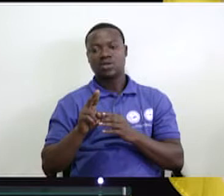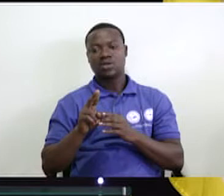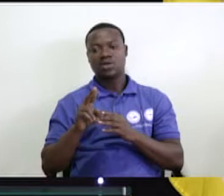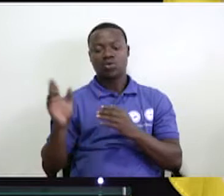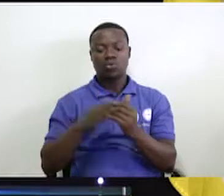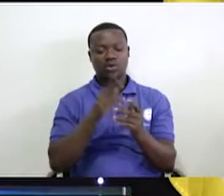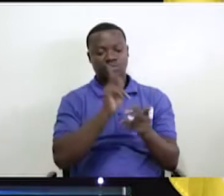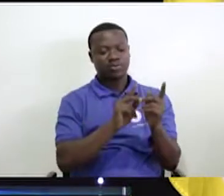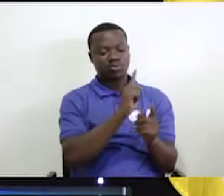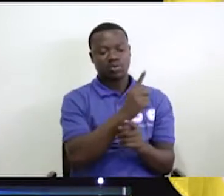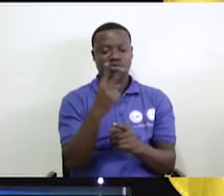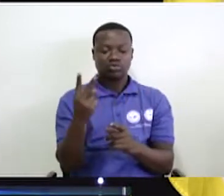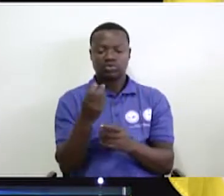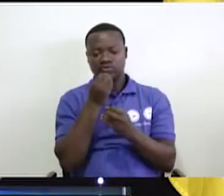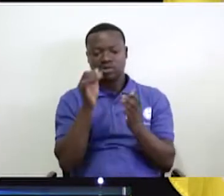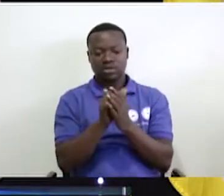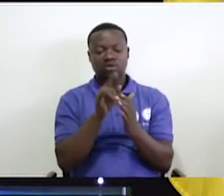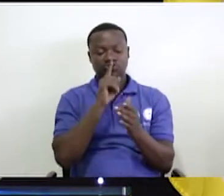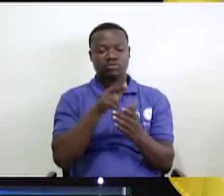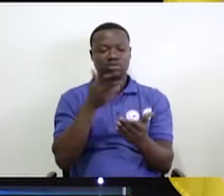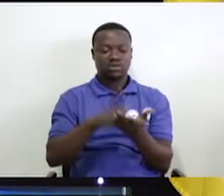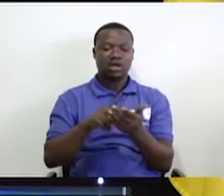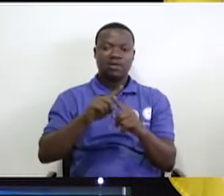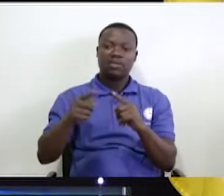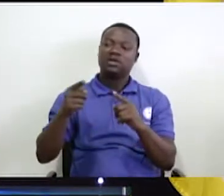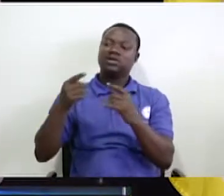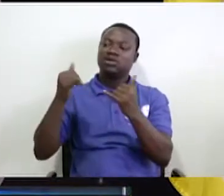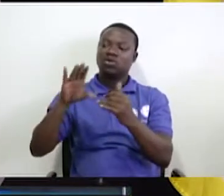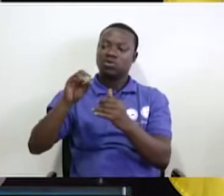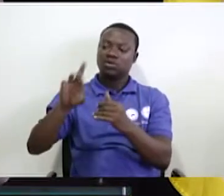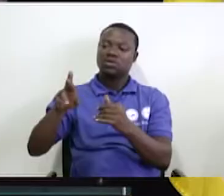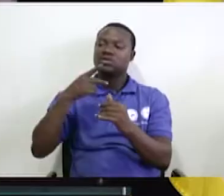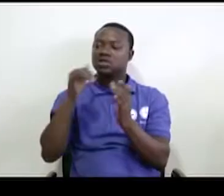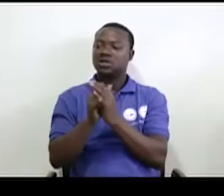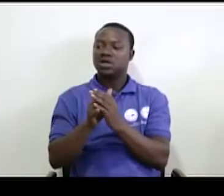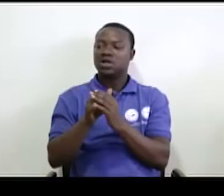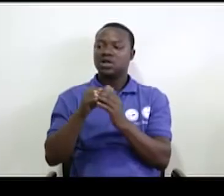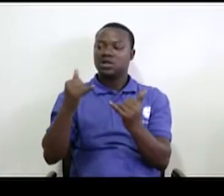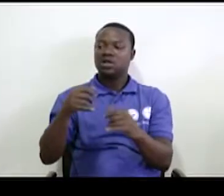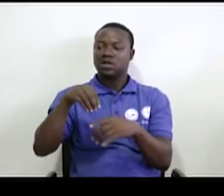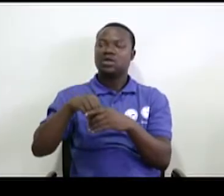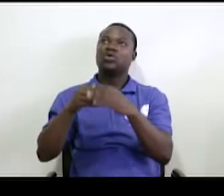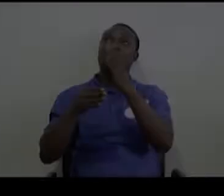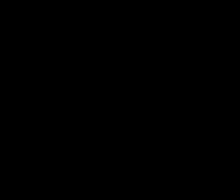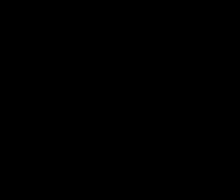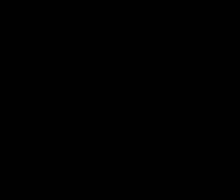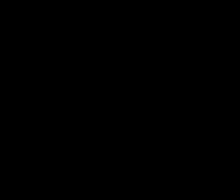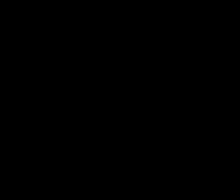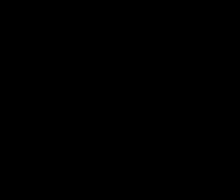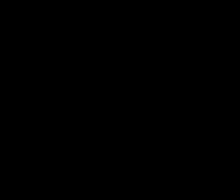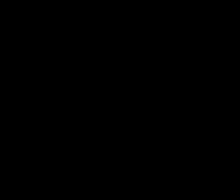Then Corinthians is saying that now it is God who makes both us and you stand firm in Christ.